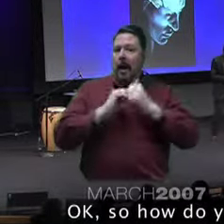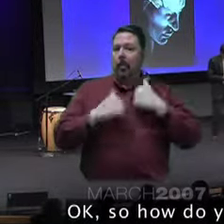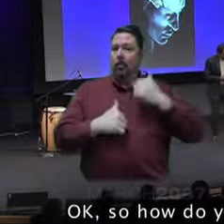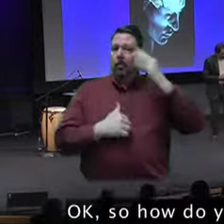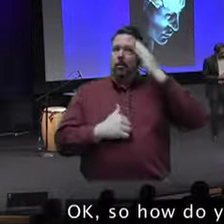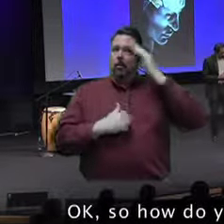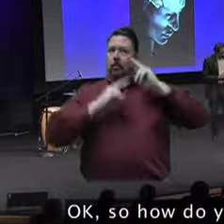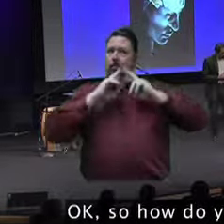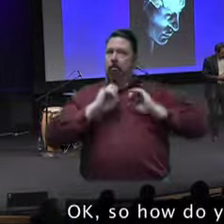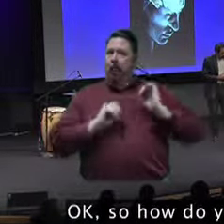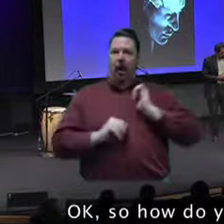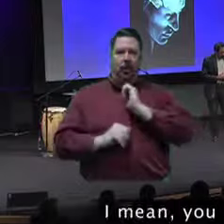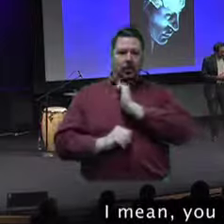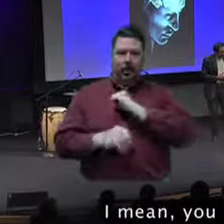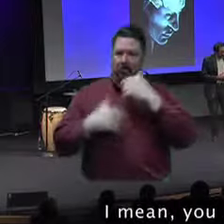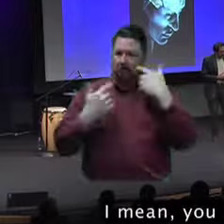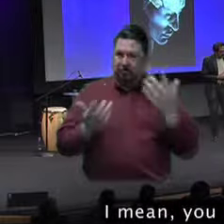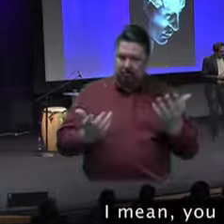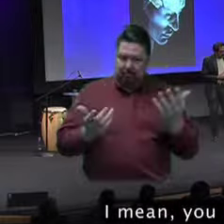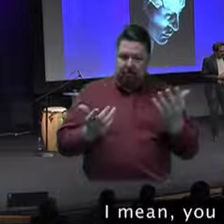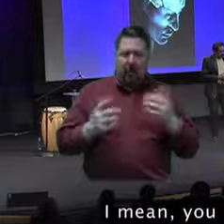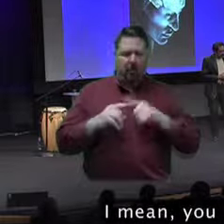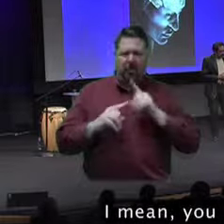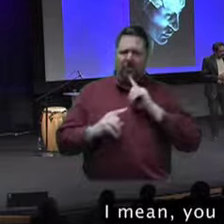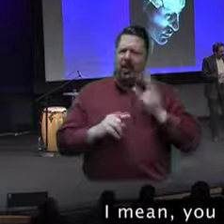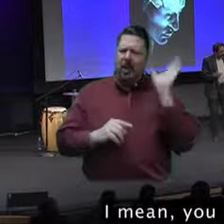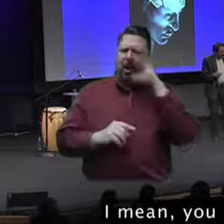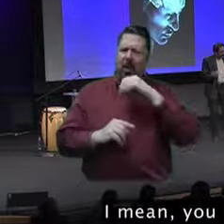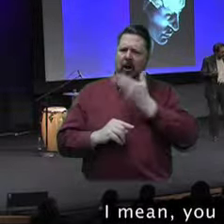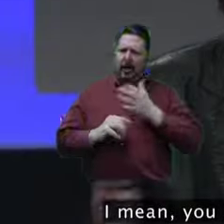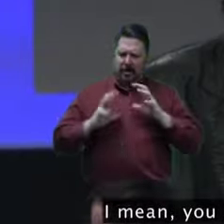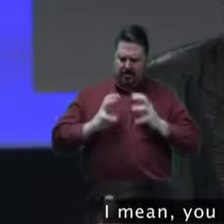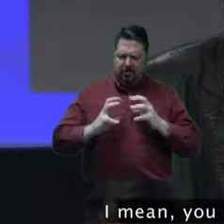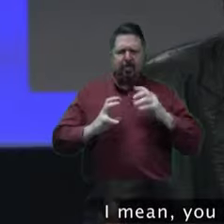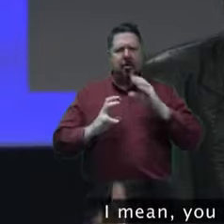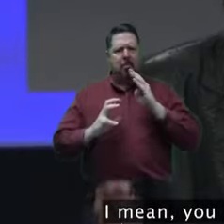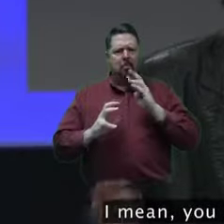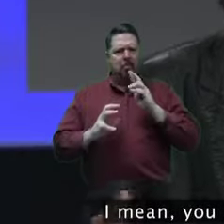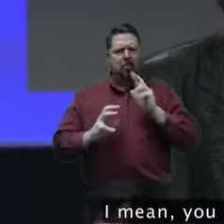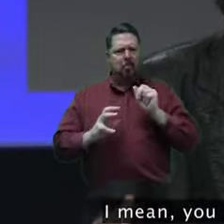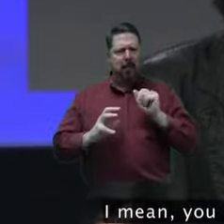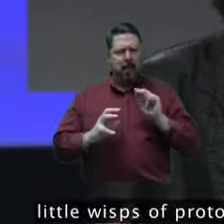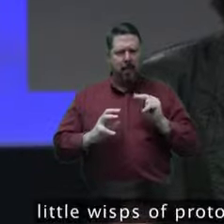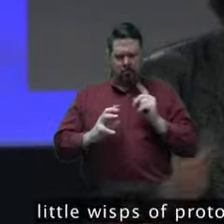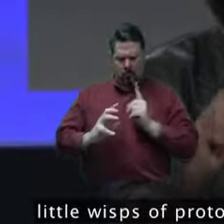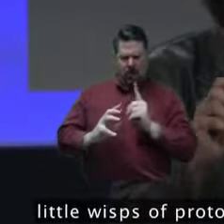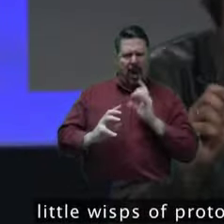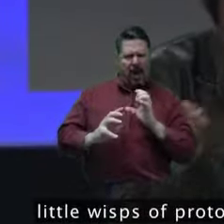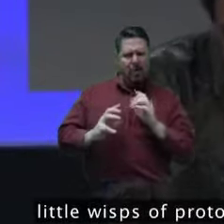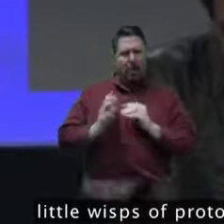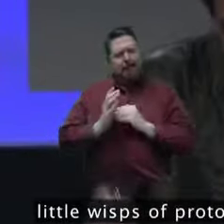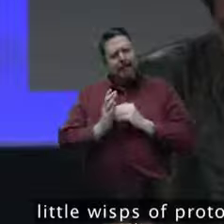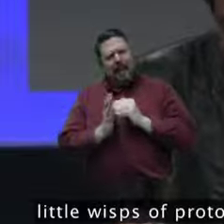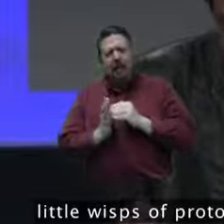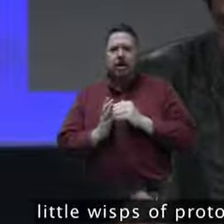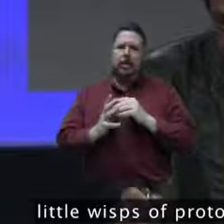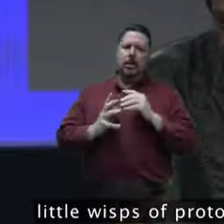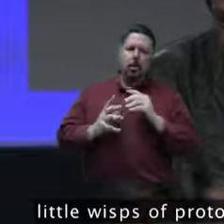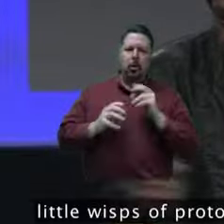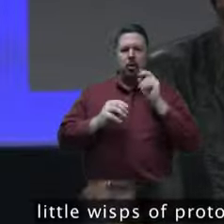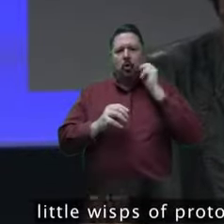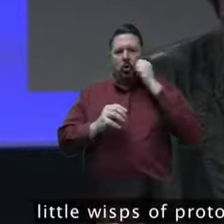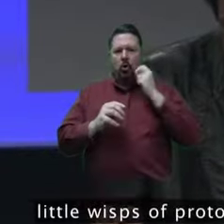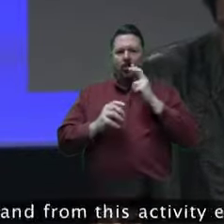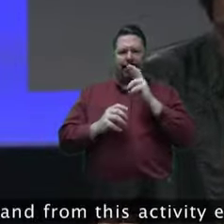Okay, so how do you study this mysterious organ? I mean, you have 100 billion nerve cells, little wisps of protoplasm,